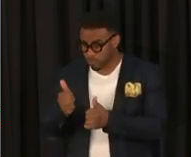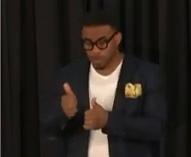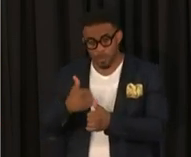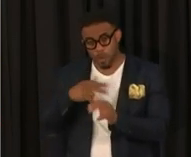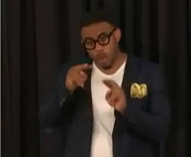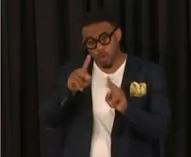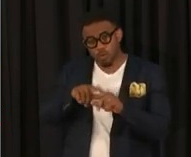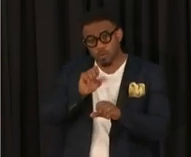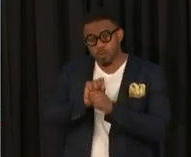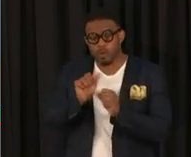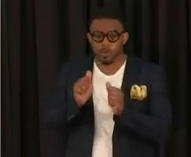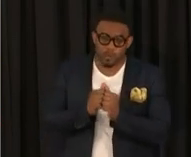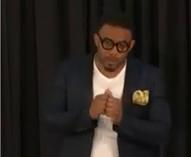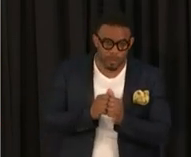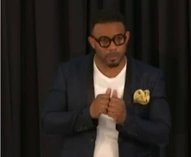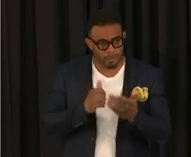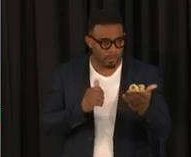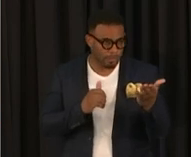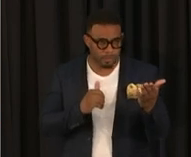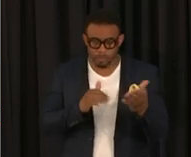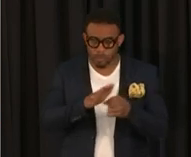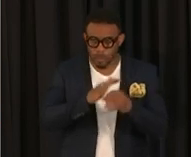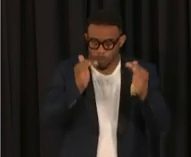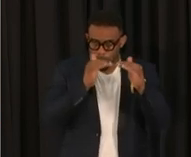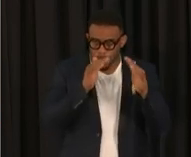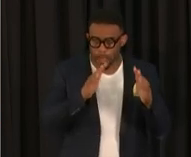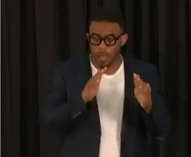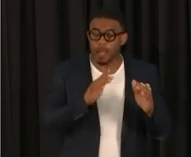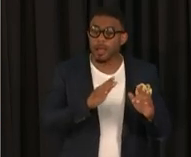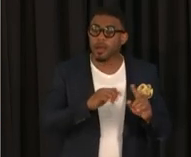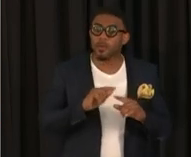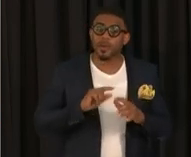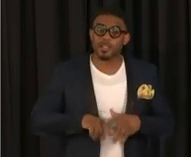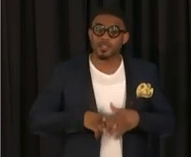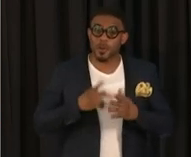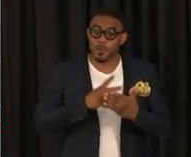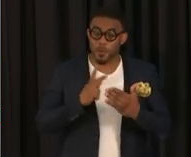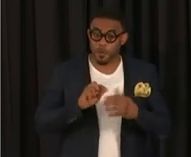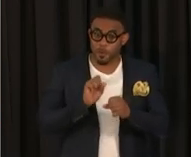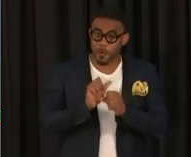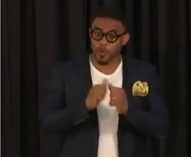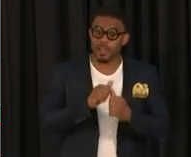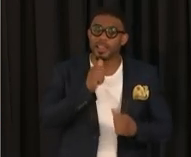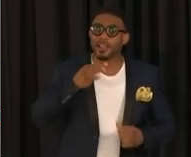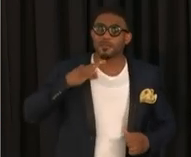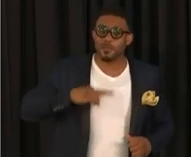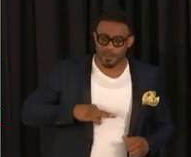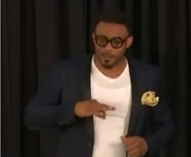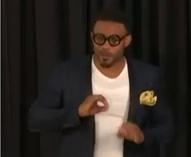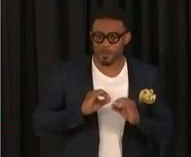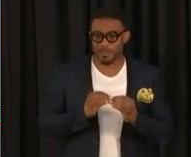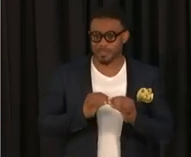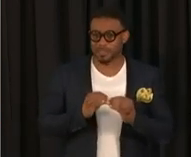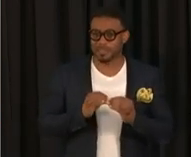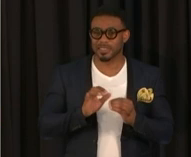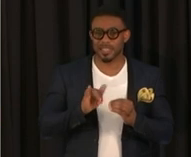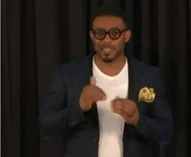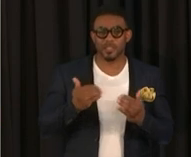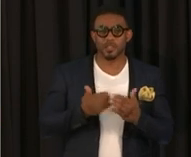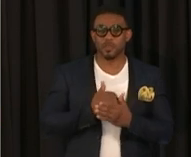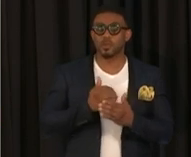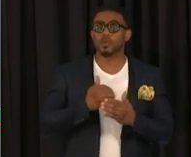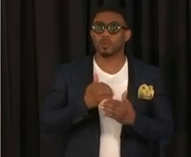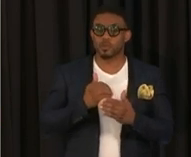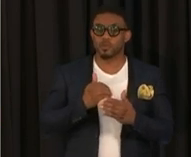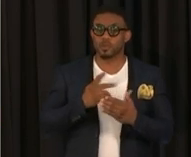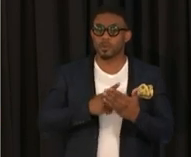also looking to work with affordable housing, as I mentioned earlier. And we've launched a program to work with nonprofits. It's an engagement initiative